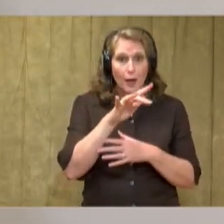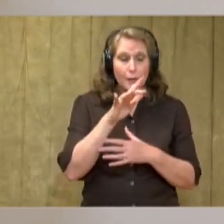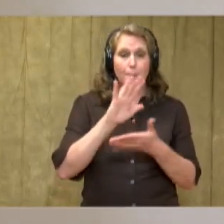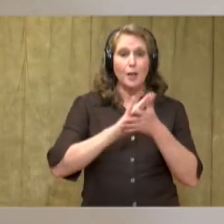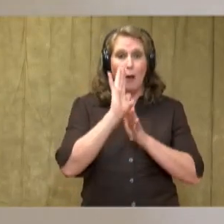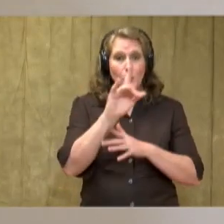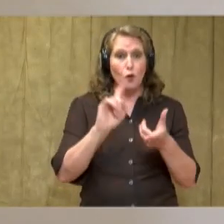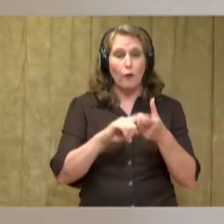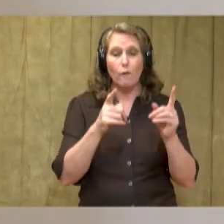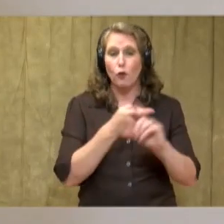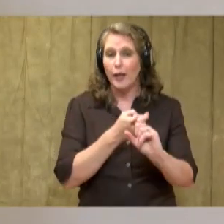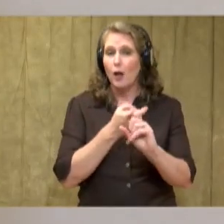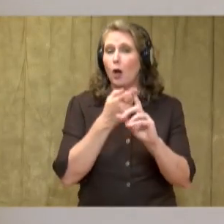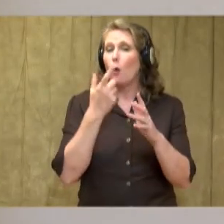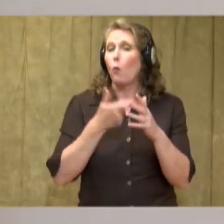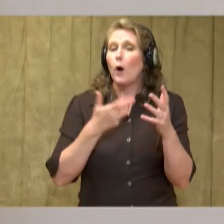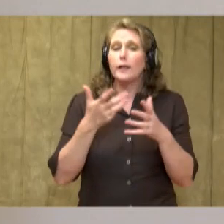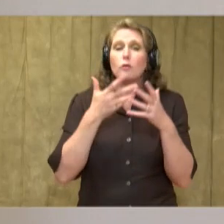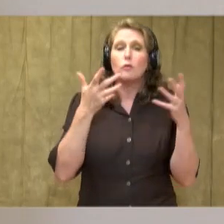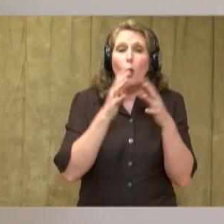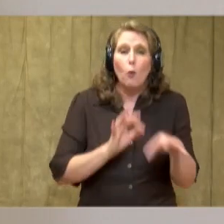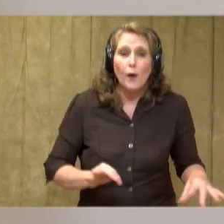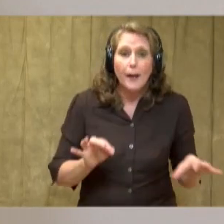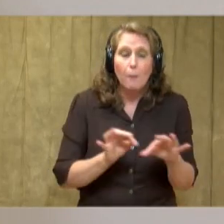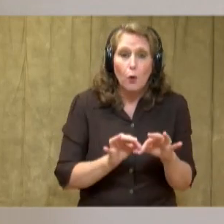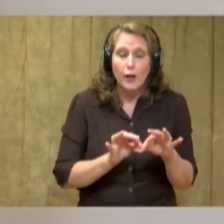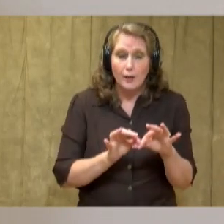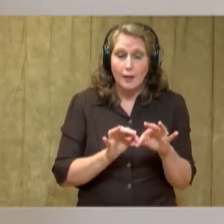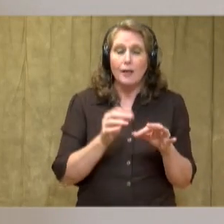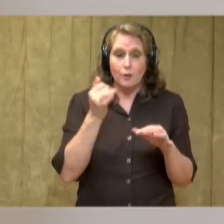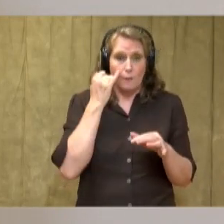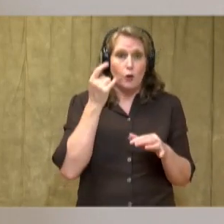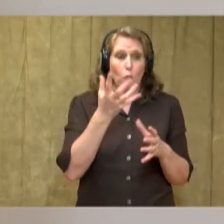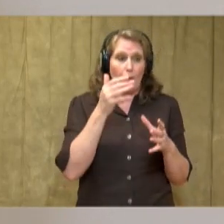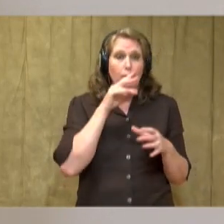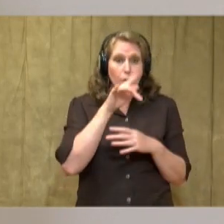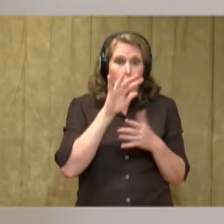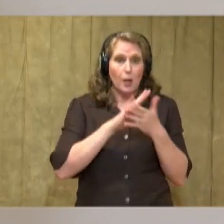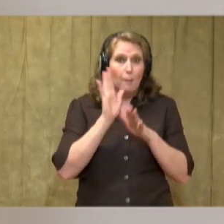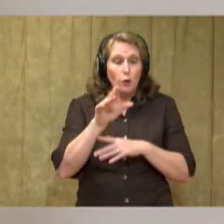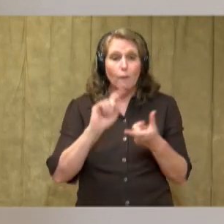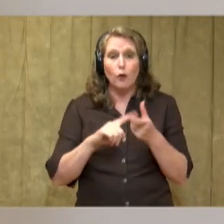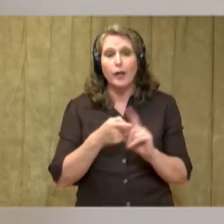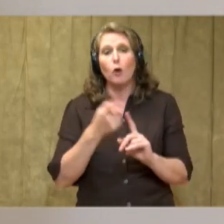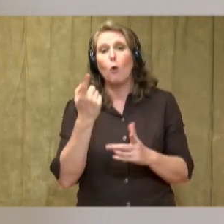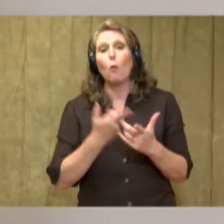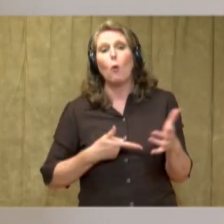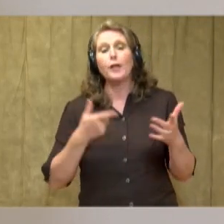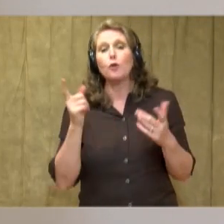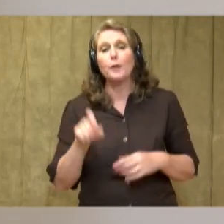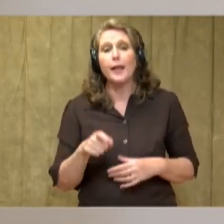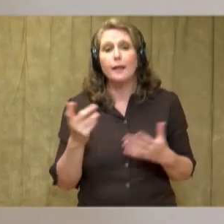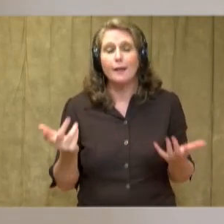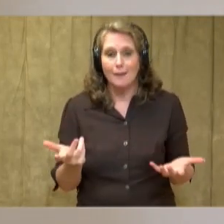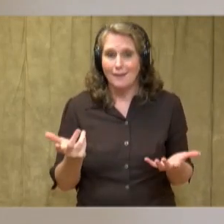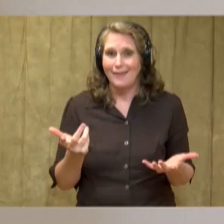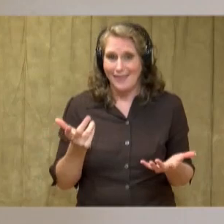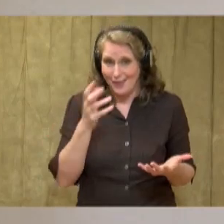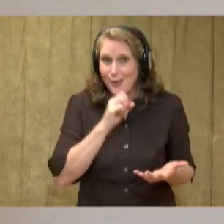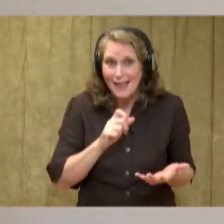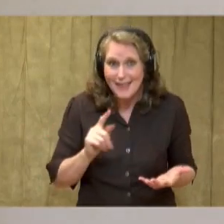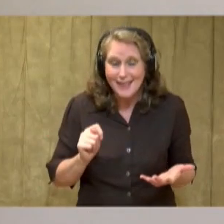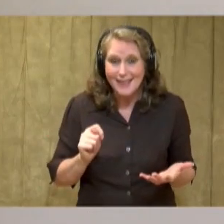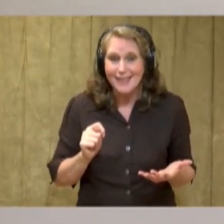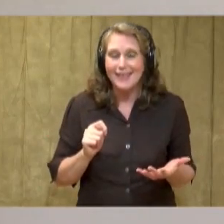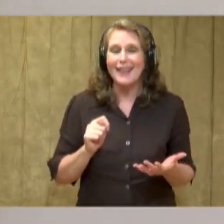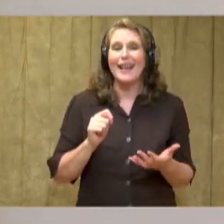one thing it told us we needed in order to make friends with a dragon? You probably guessed it, all